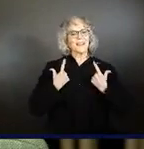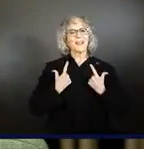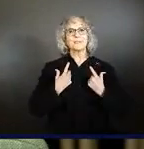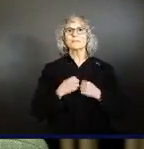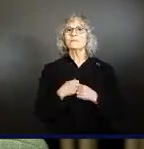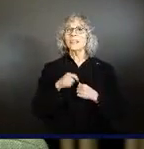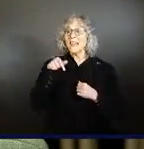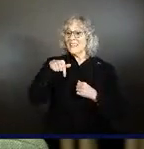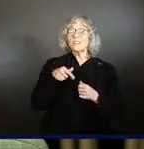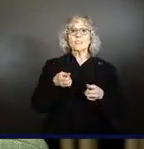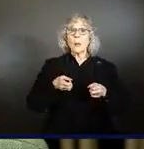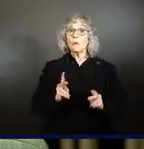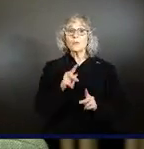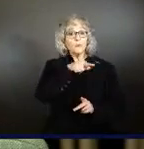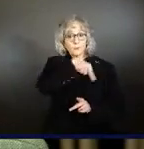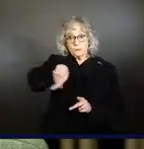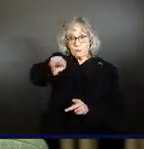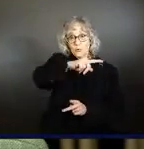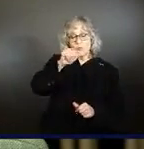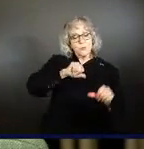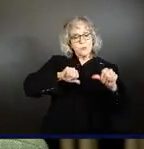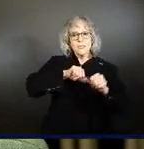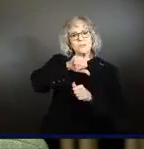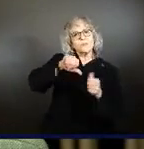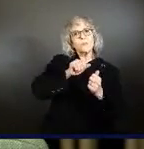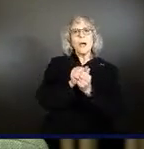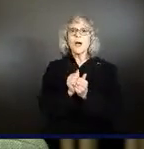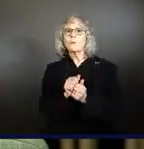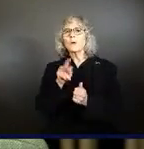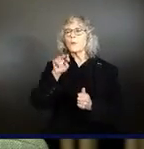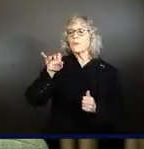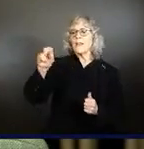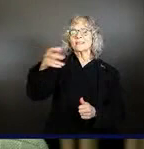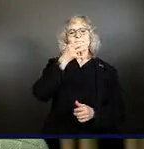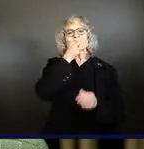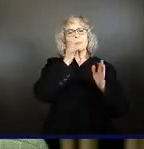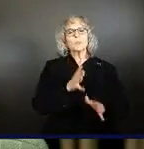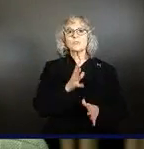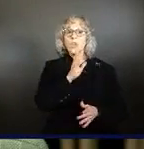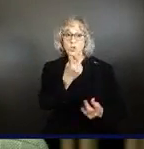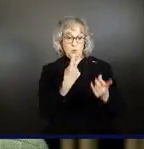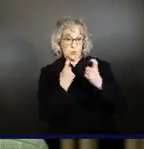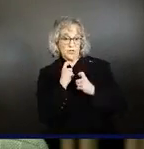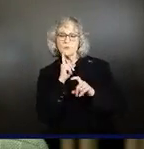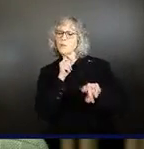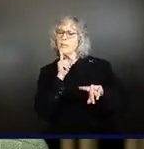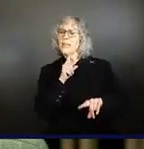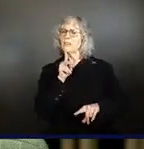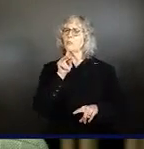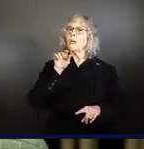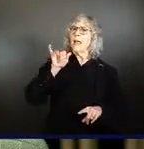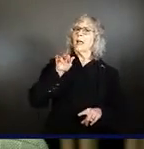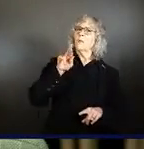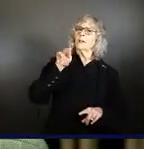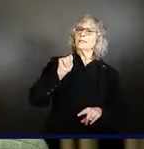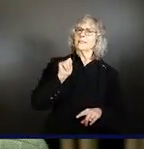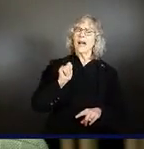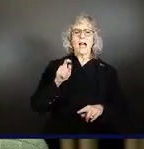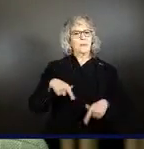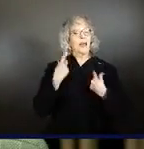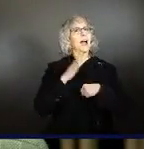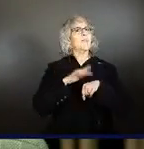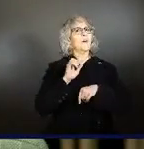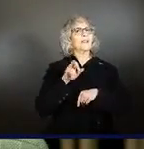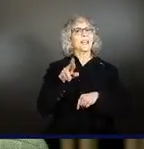An opportunity for you to interact with NASA experts and have your questions answered live on air. I'm your host, Tahira